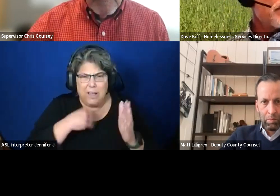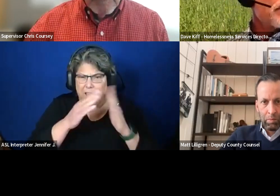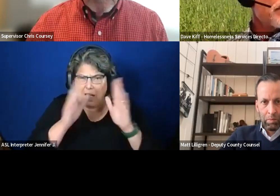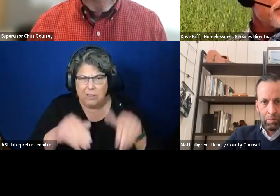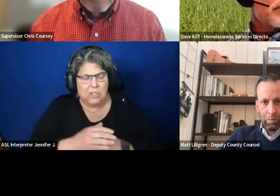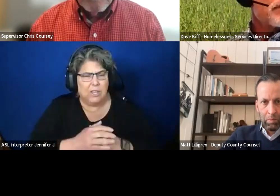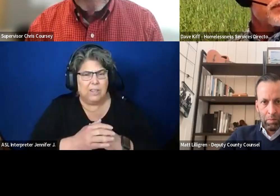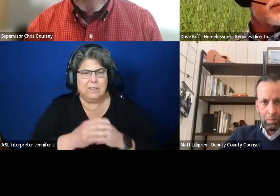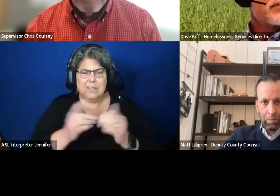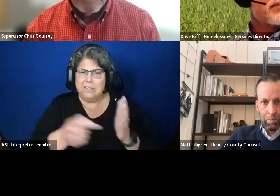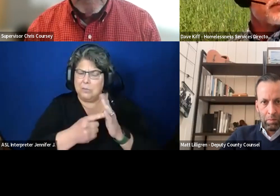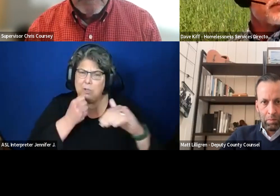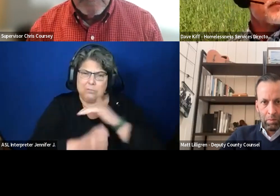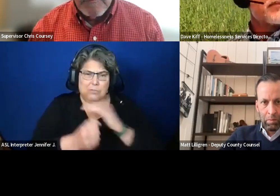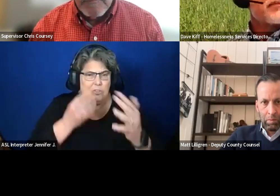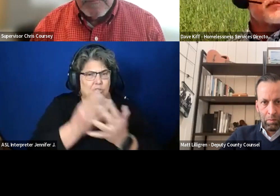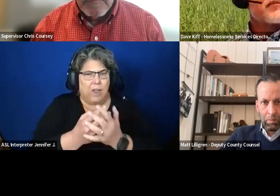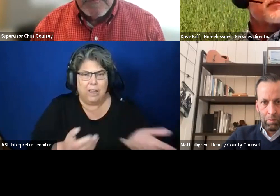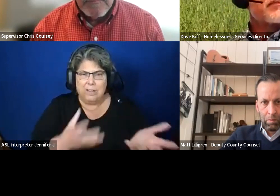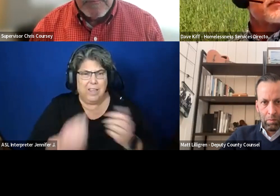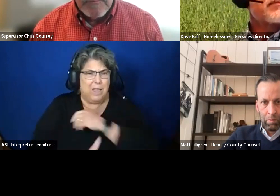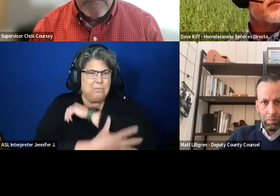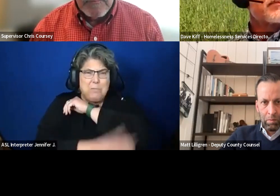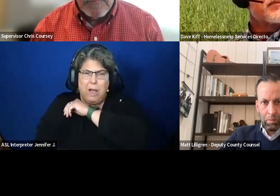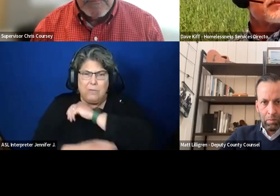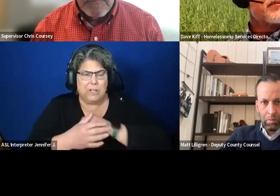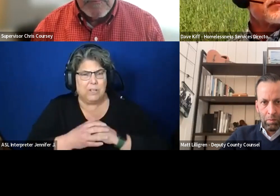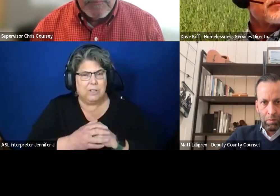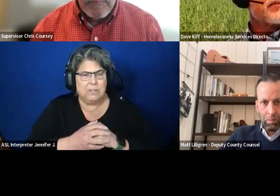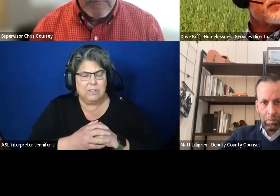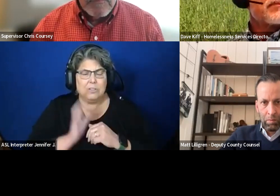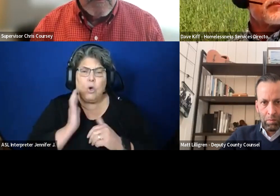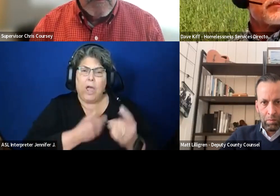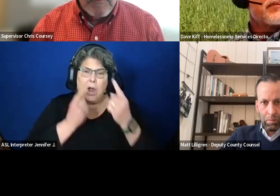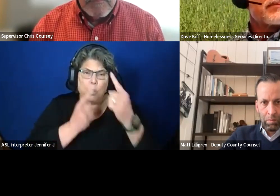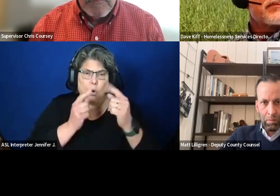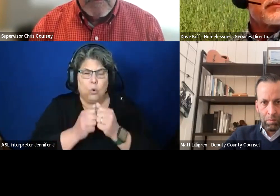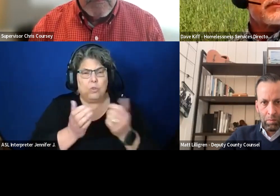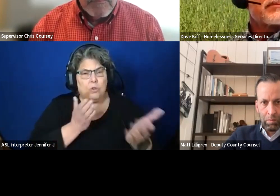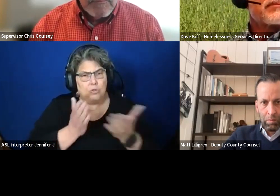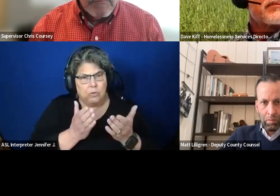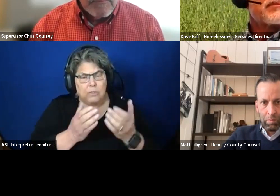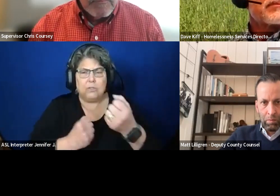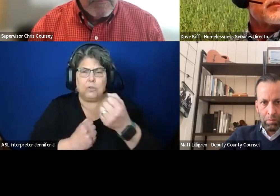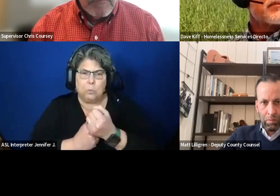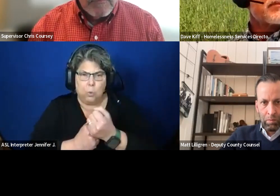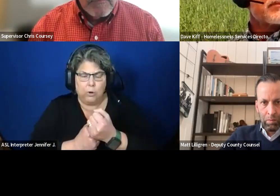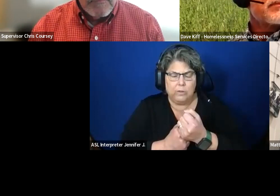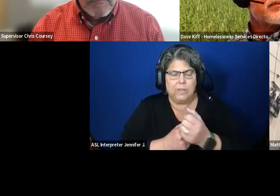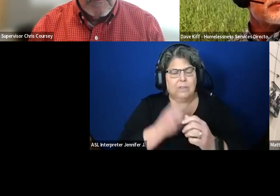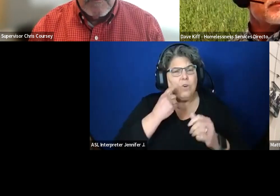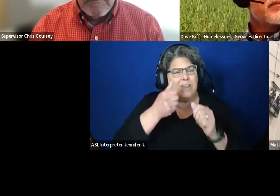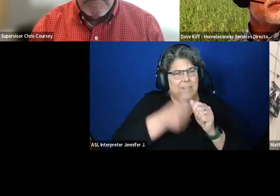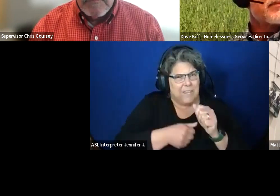incarceration, and poverty. So our goal with these services and supports is that each